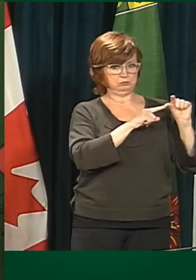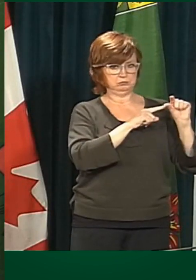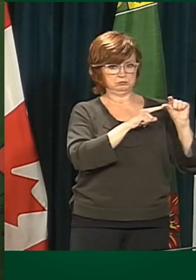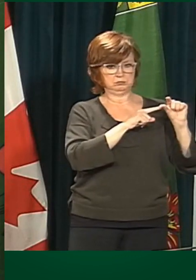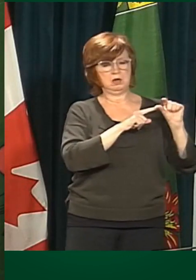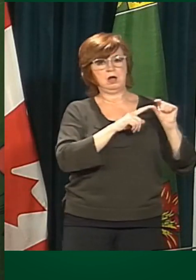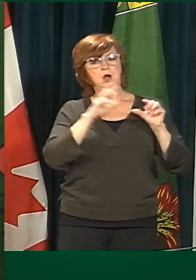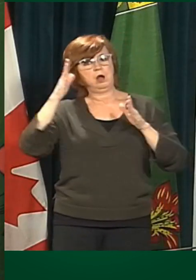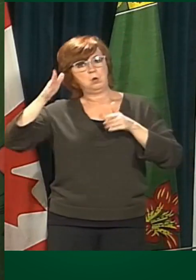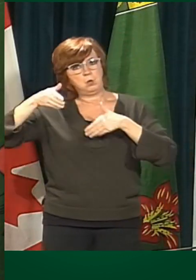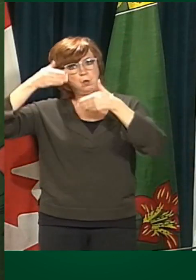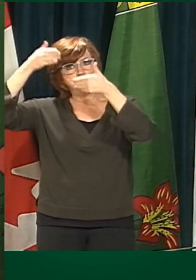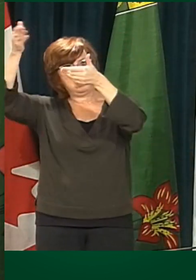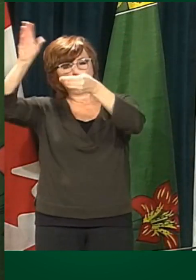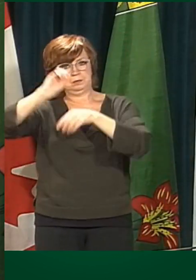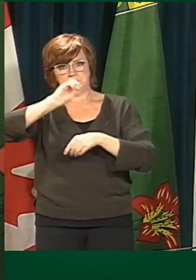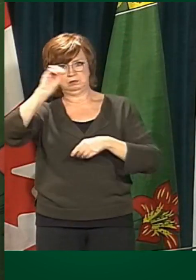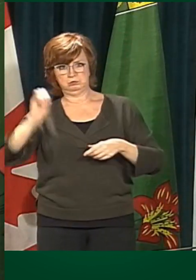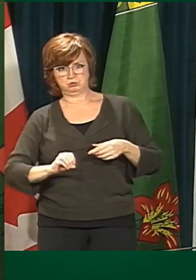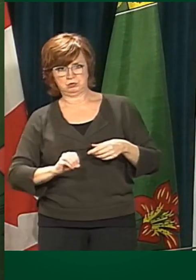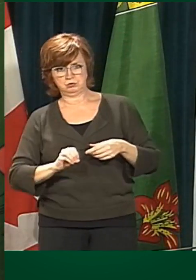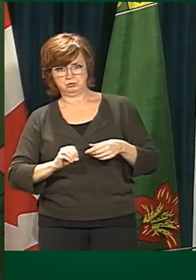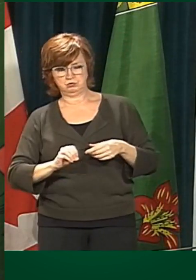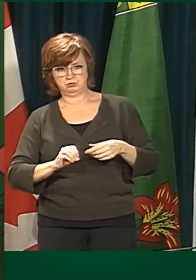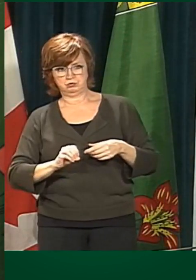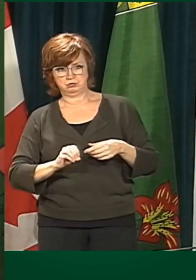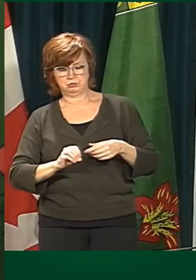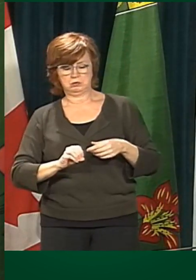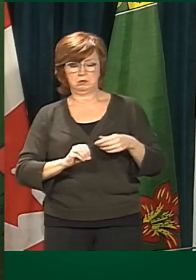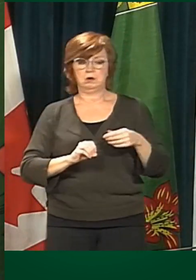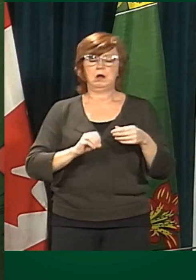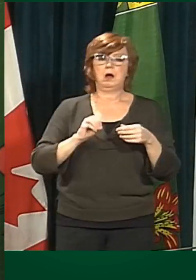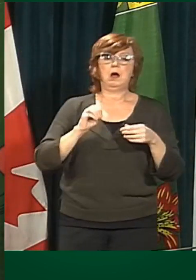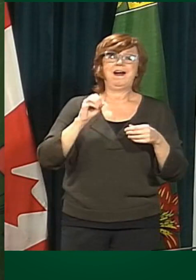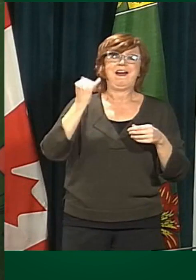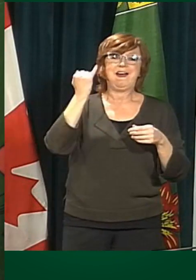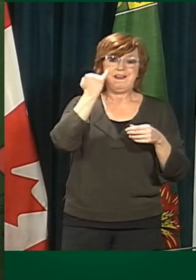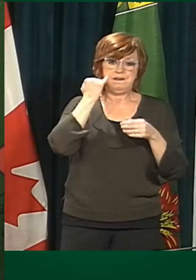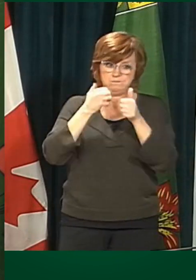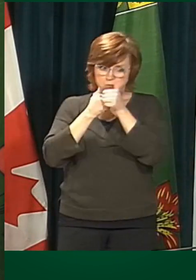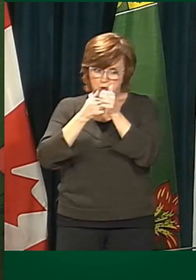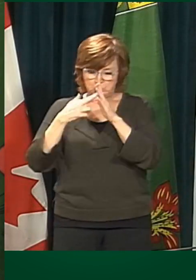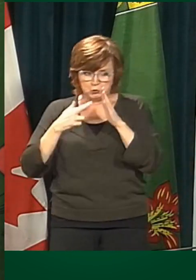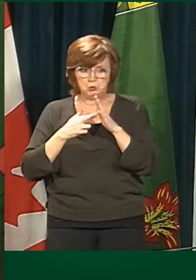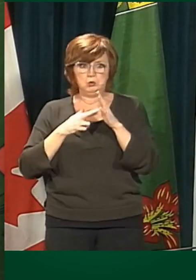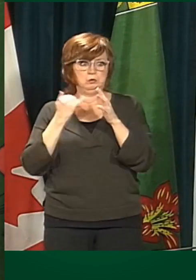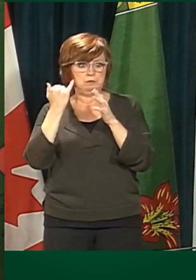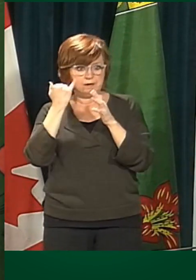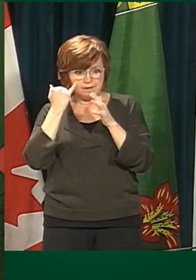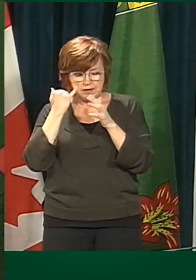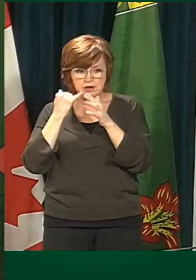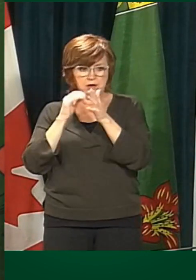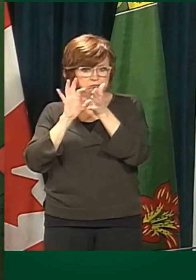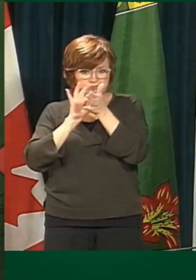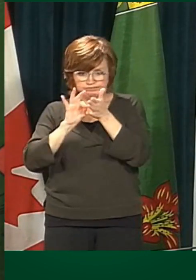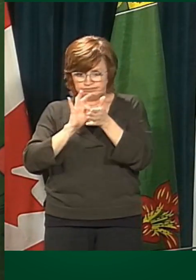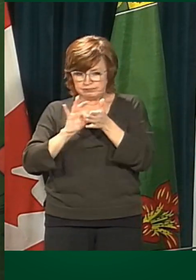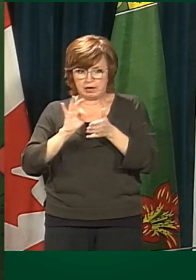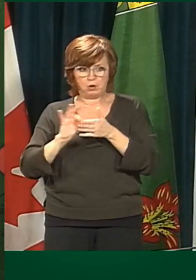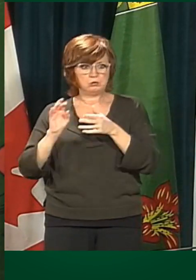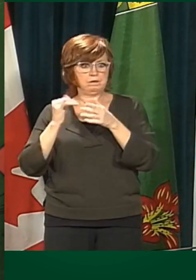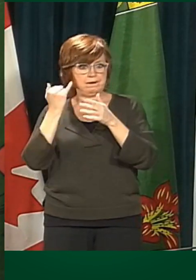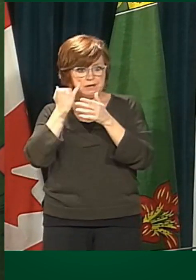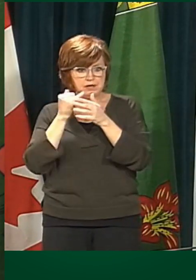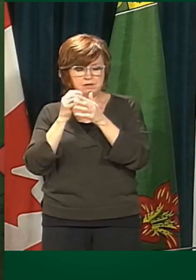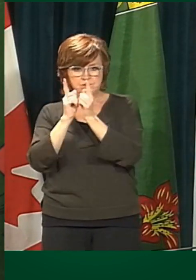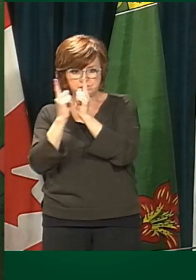is some recommendations that as long as you're testing enough and contact tracing everyone who's positive and practicing physical distancing, as long as